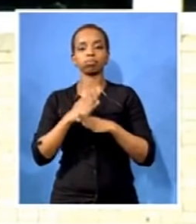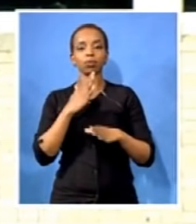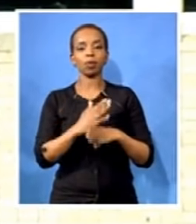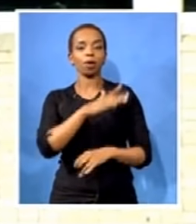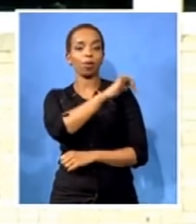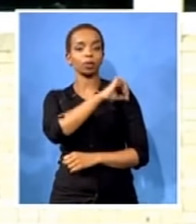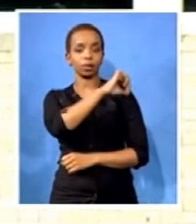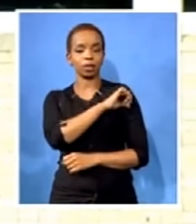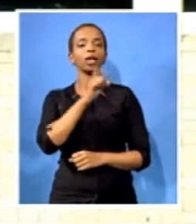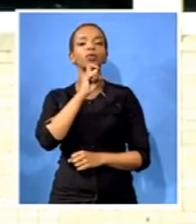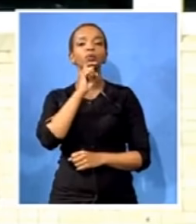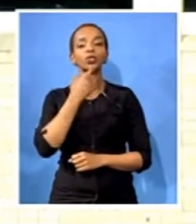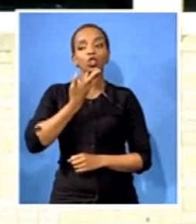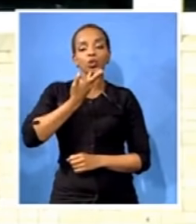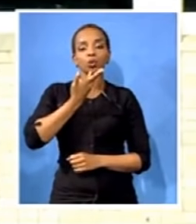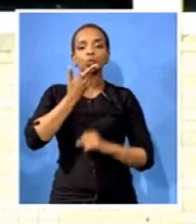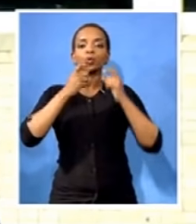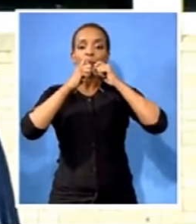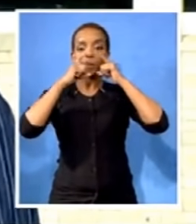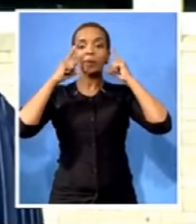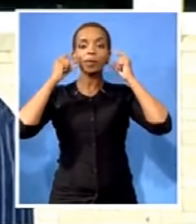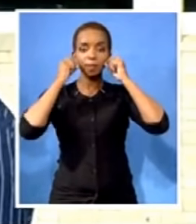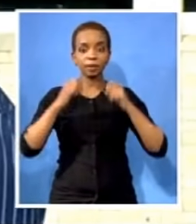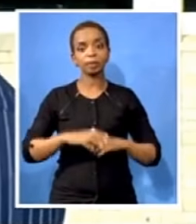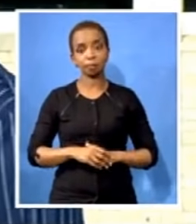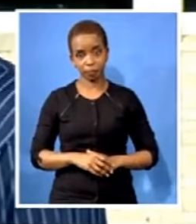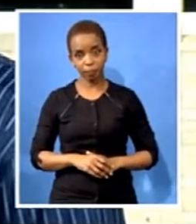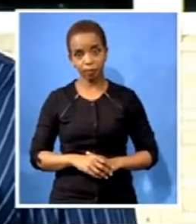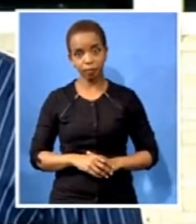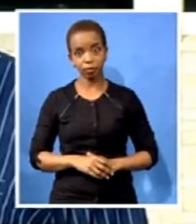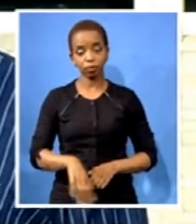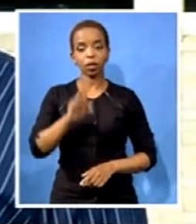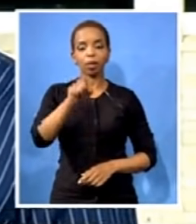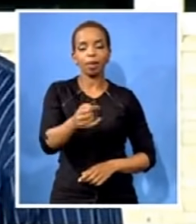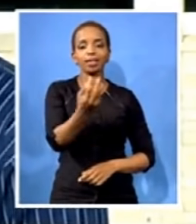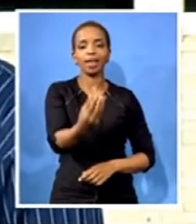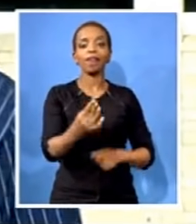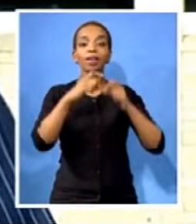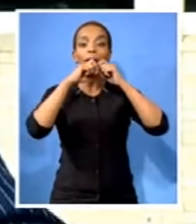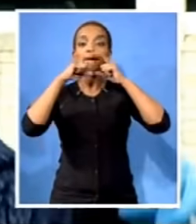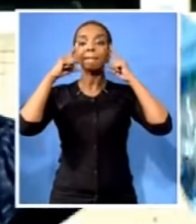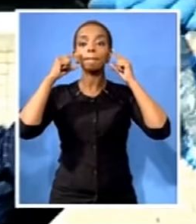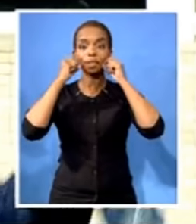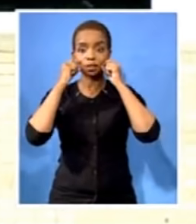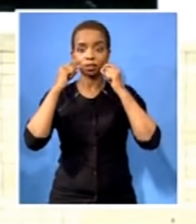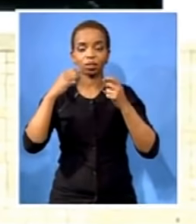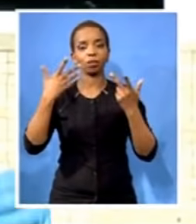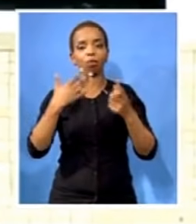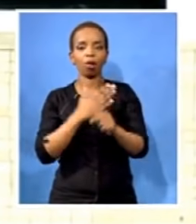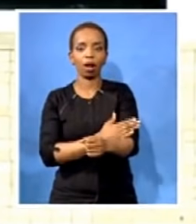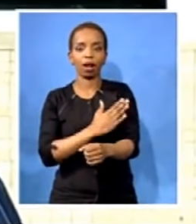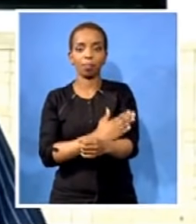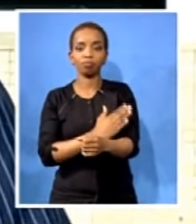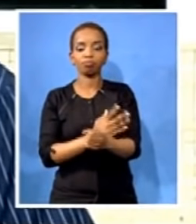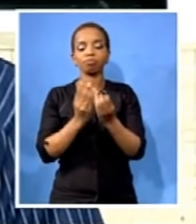And then you've got to have a mask, a cloth mask, like you have with the MEC. He's got the